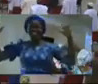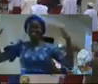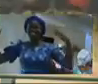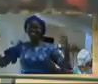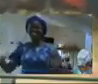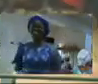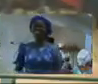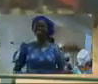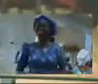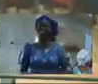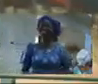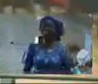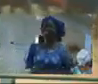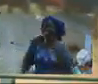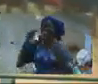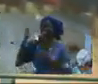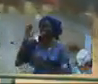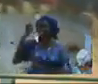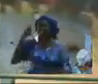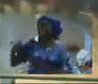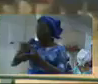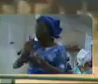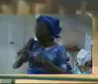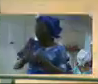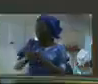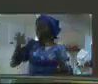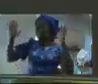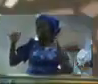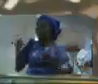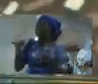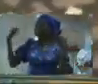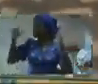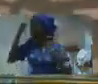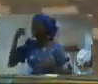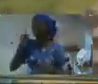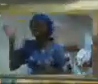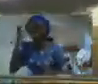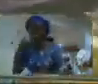I hope you are, those people who are clapping because they are not hearing it.